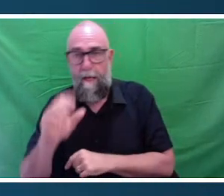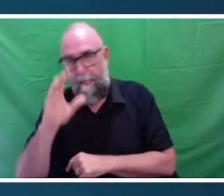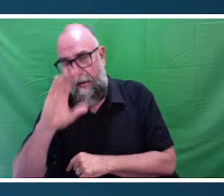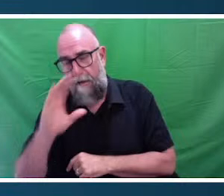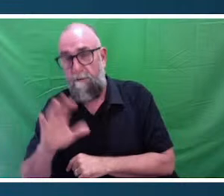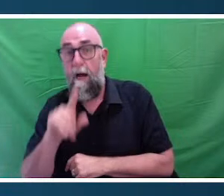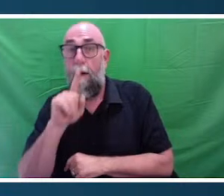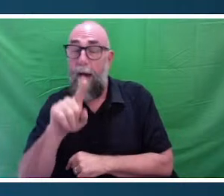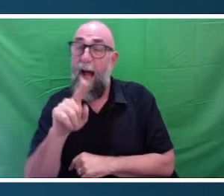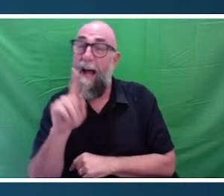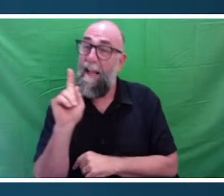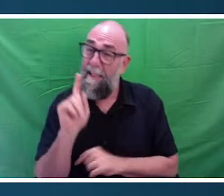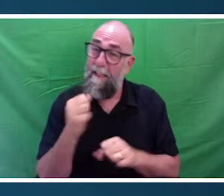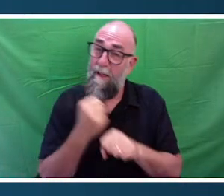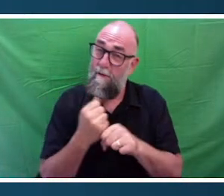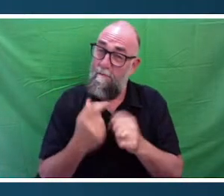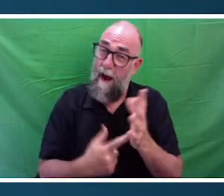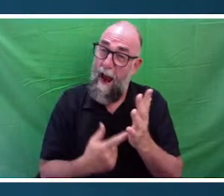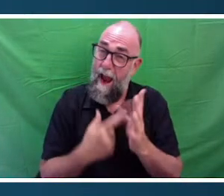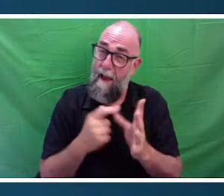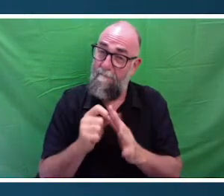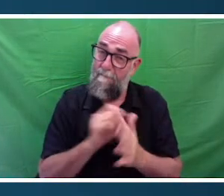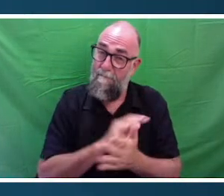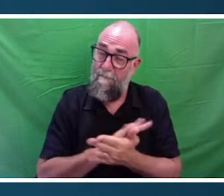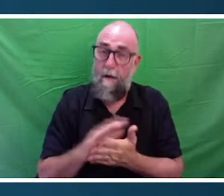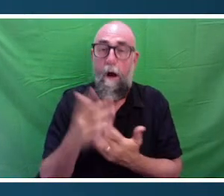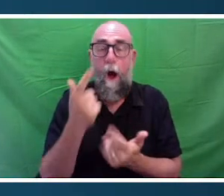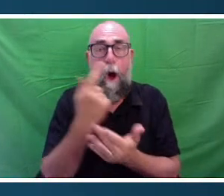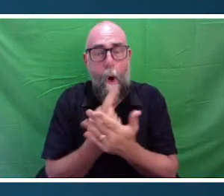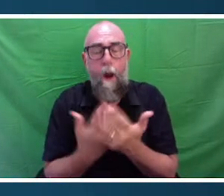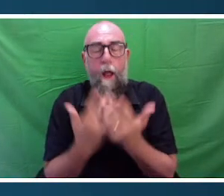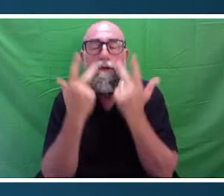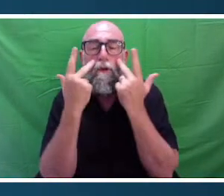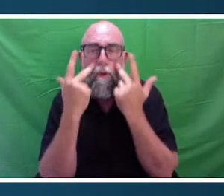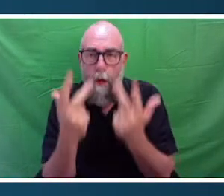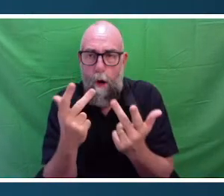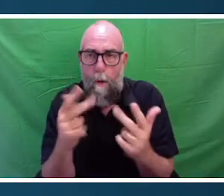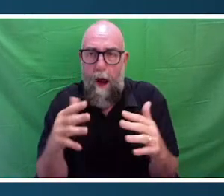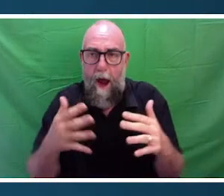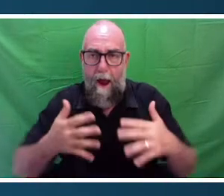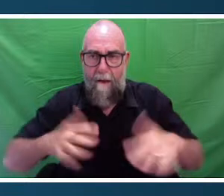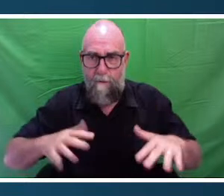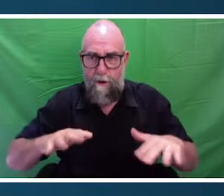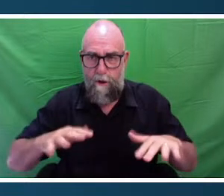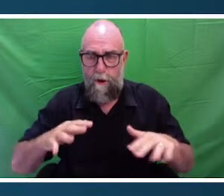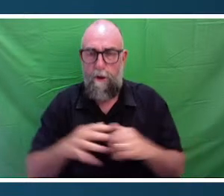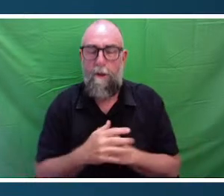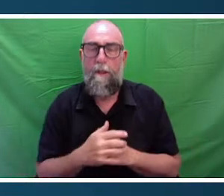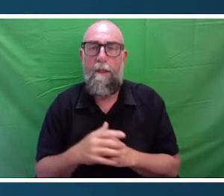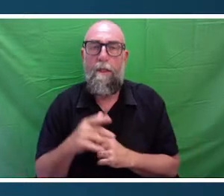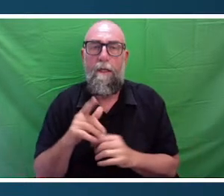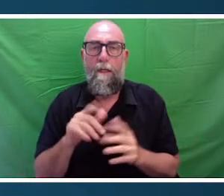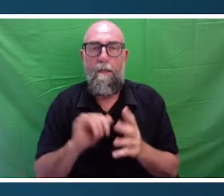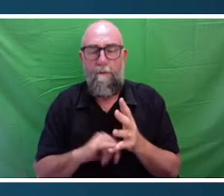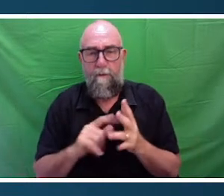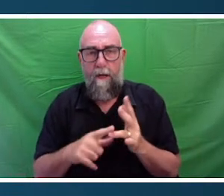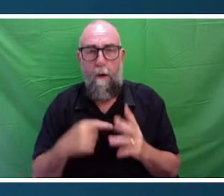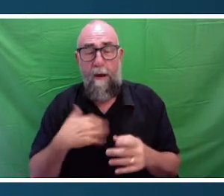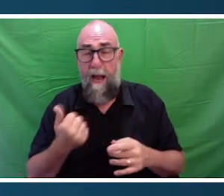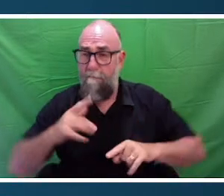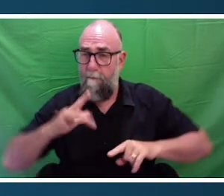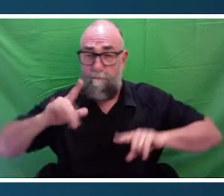right? And those average mask the within group variation and specific